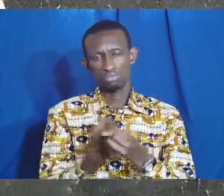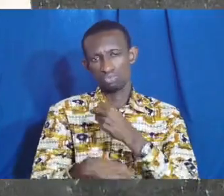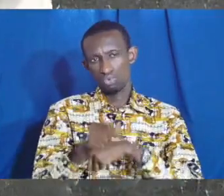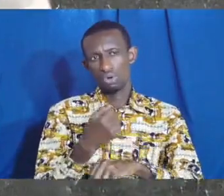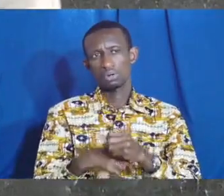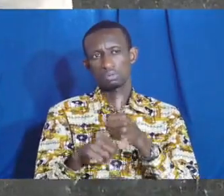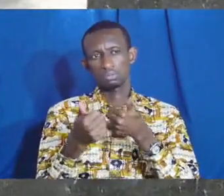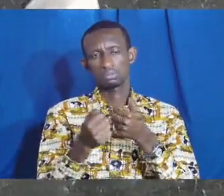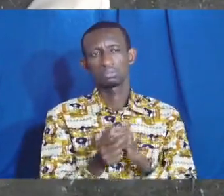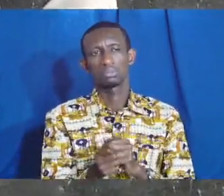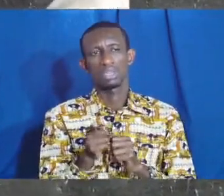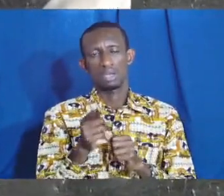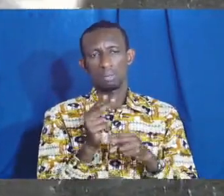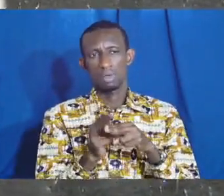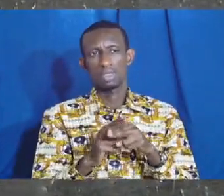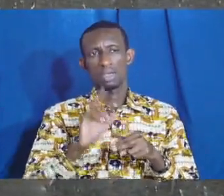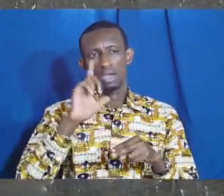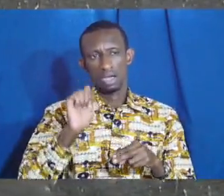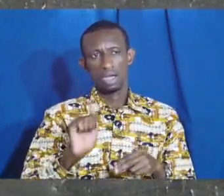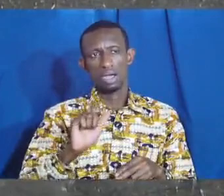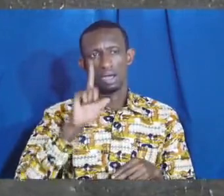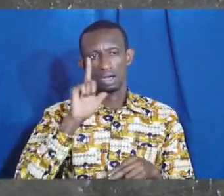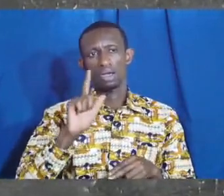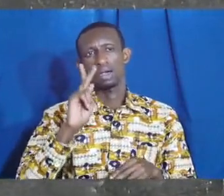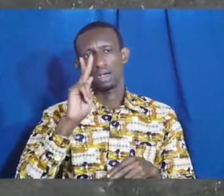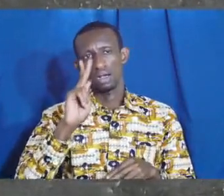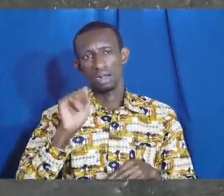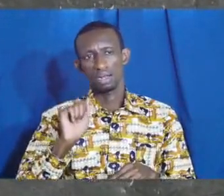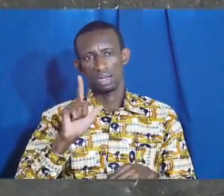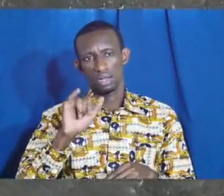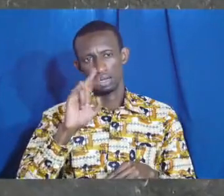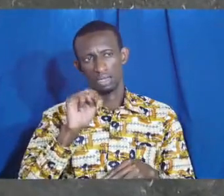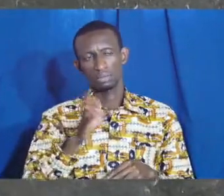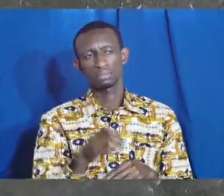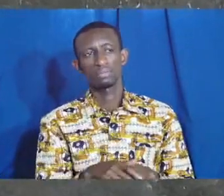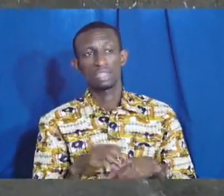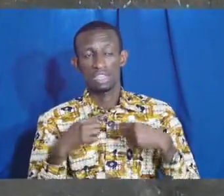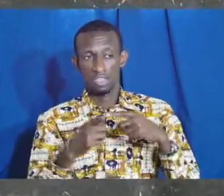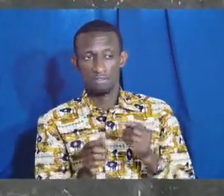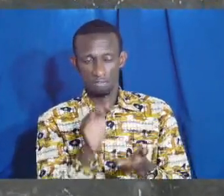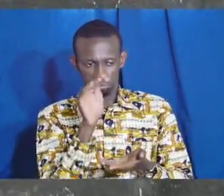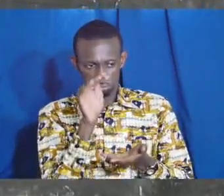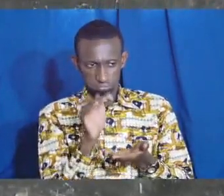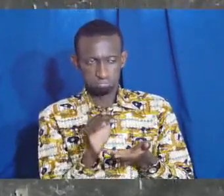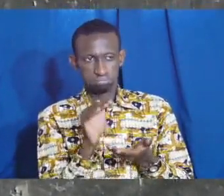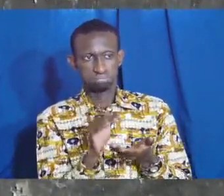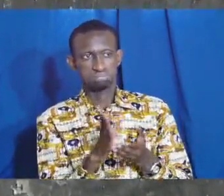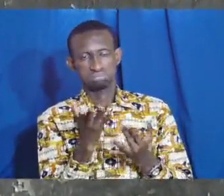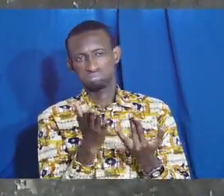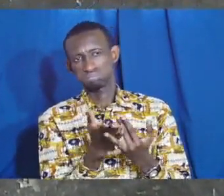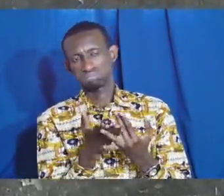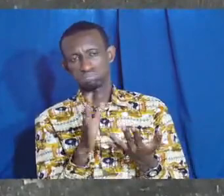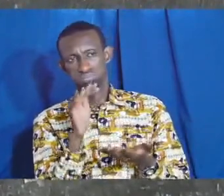alkaline. But in alkaline. Then when this one, it performs its function efficiently when the medium where it